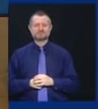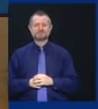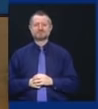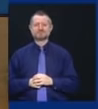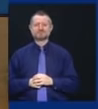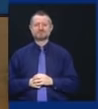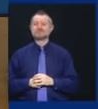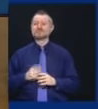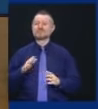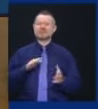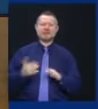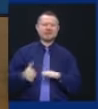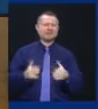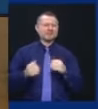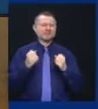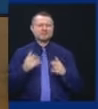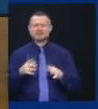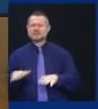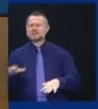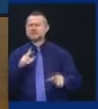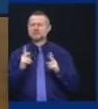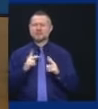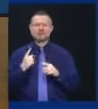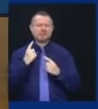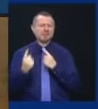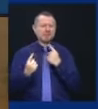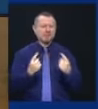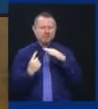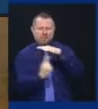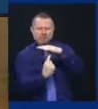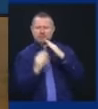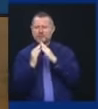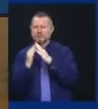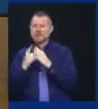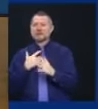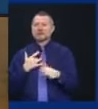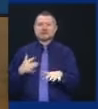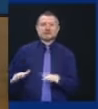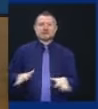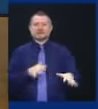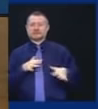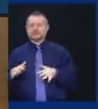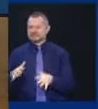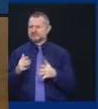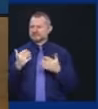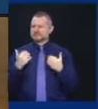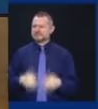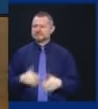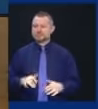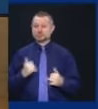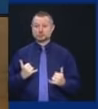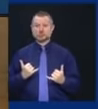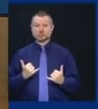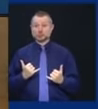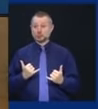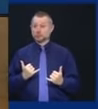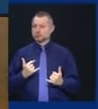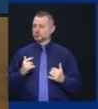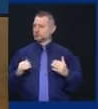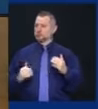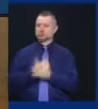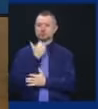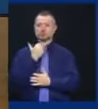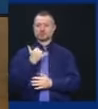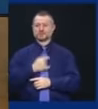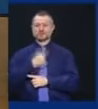more isolation, more fear, more anxiety than ever before. But today is a new day, and it feels that it is a